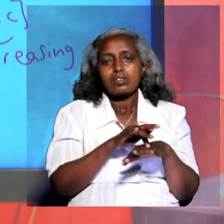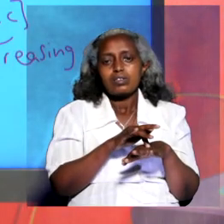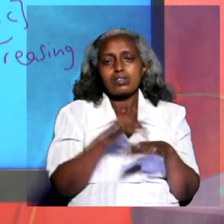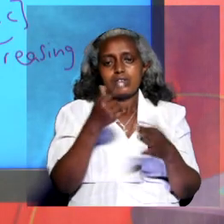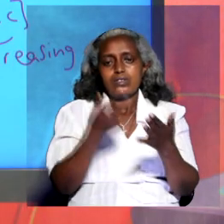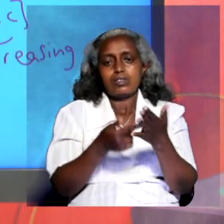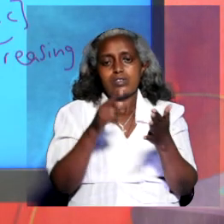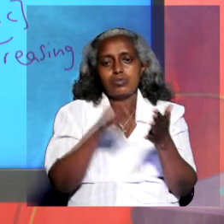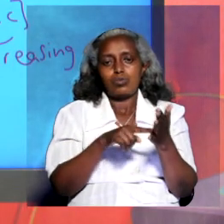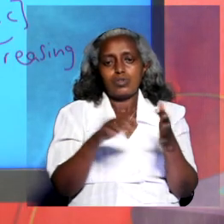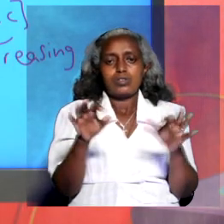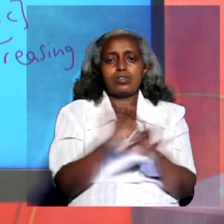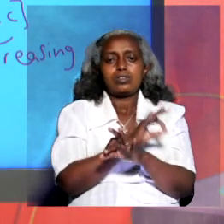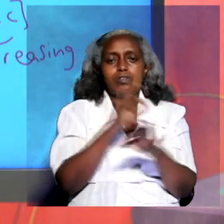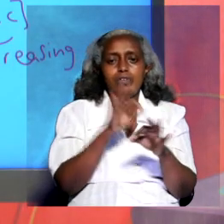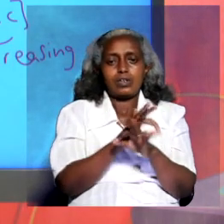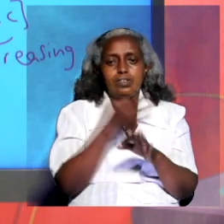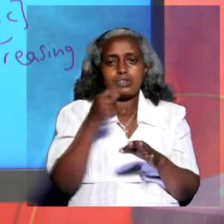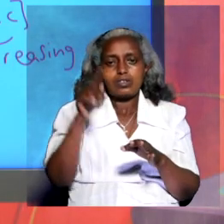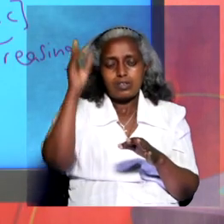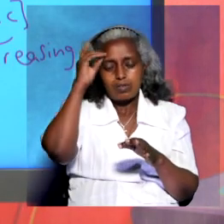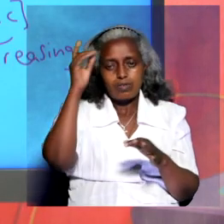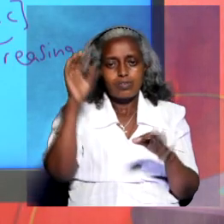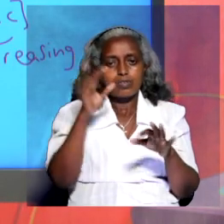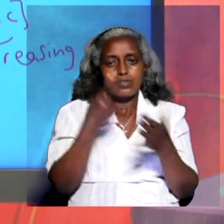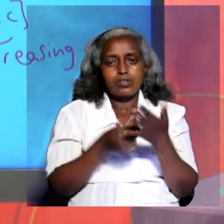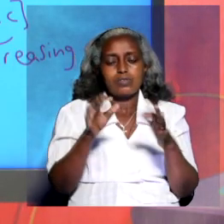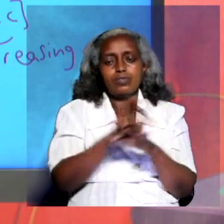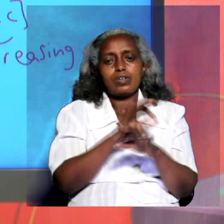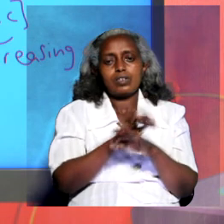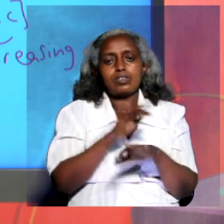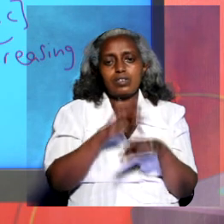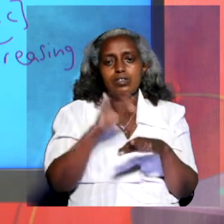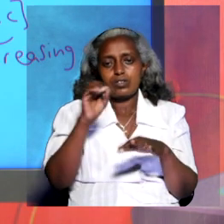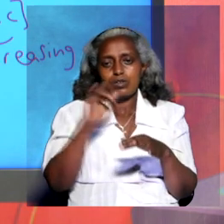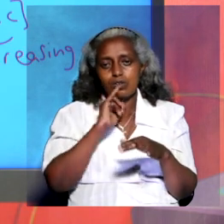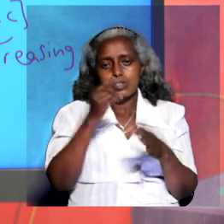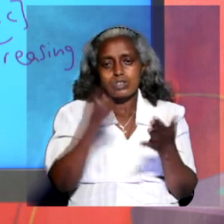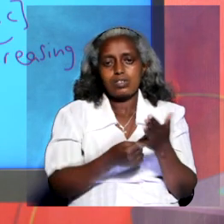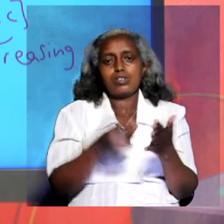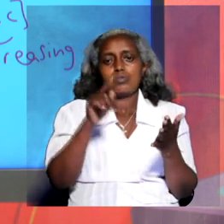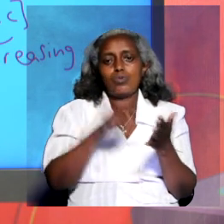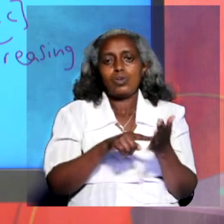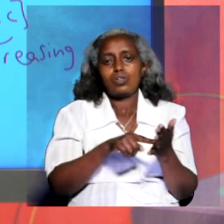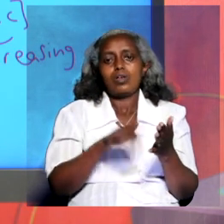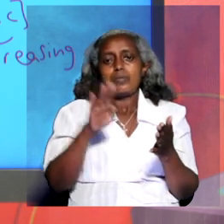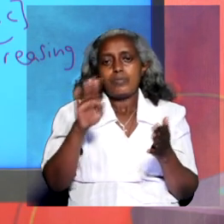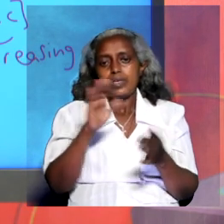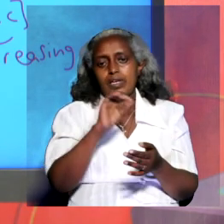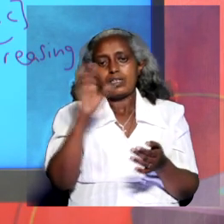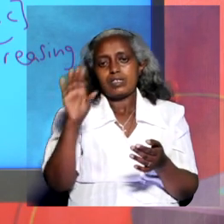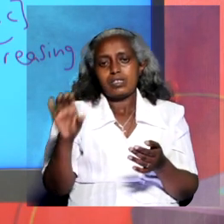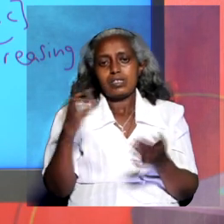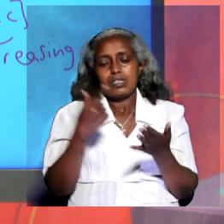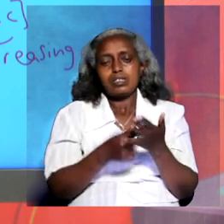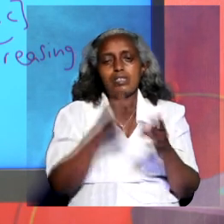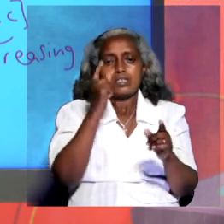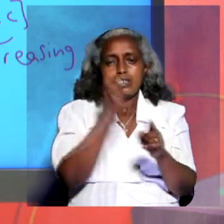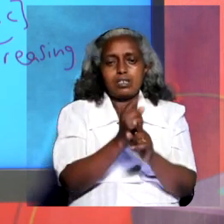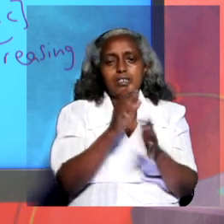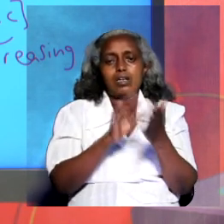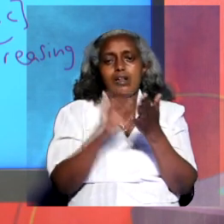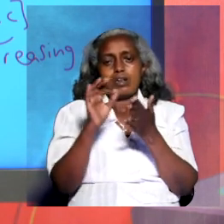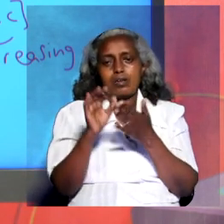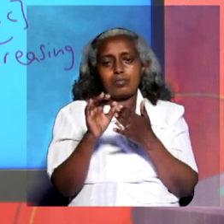at this point, the function, the derivative of this function is 0 at this point. At this point, at b and at c. So these are the critical